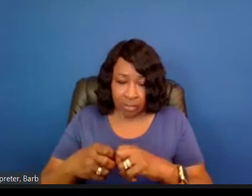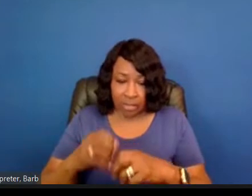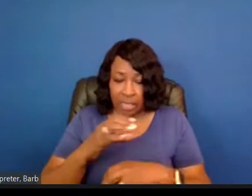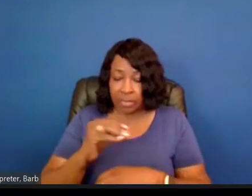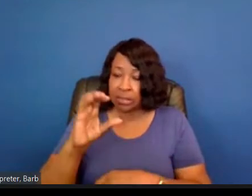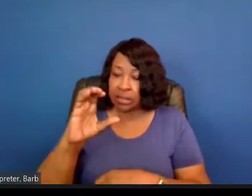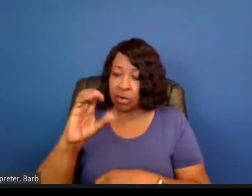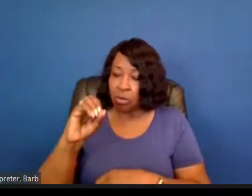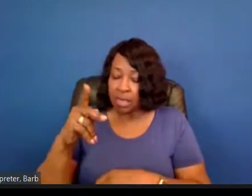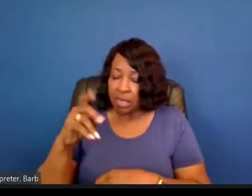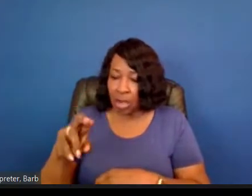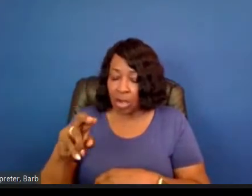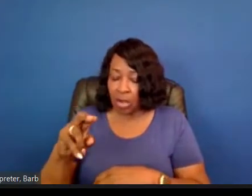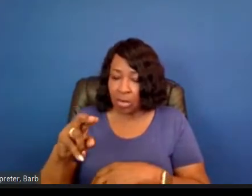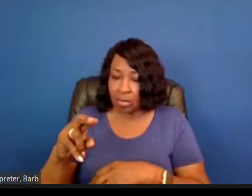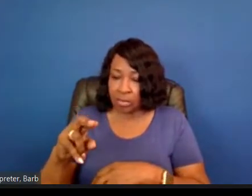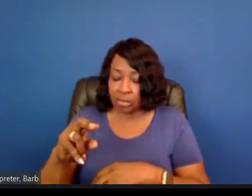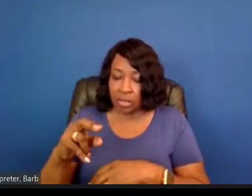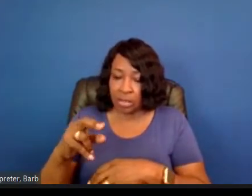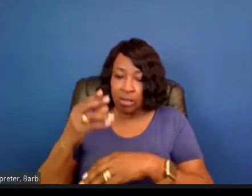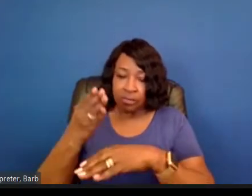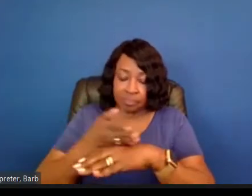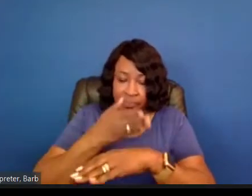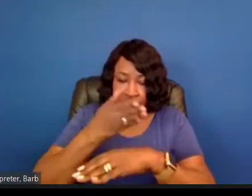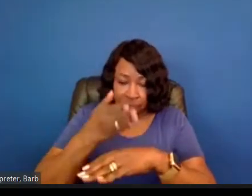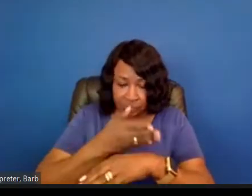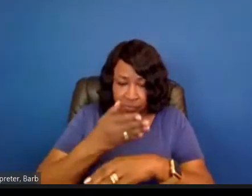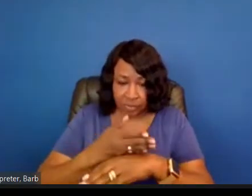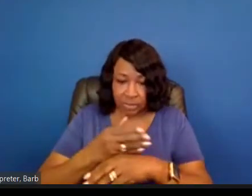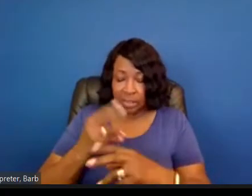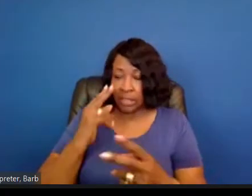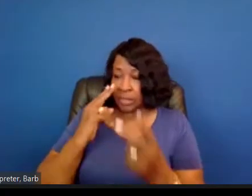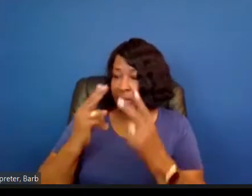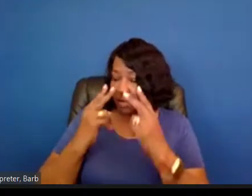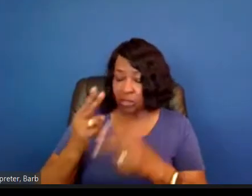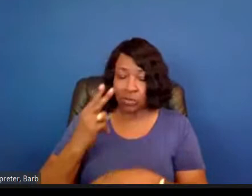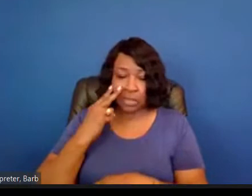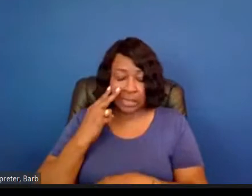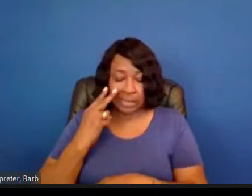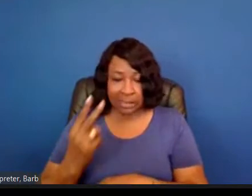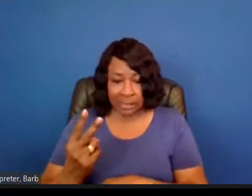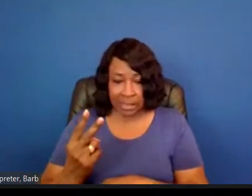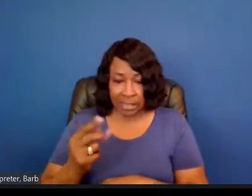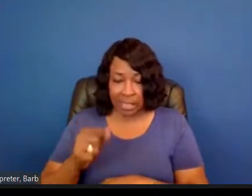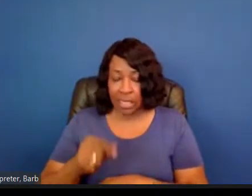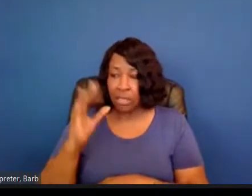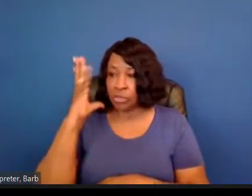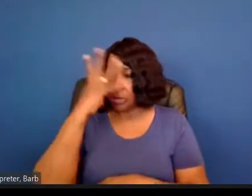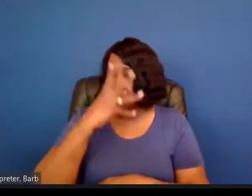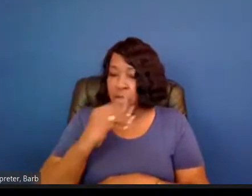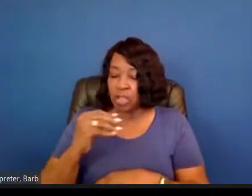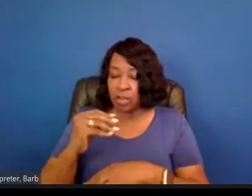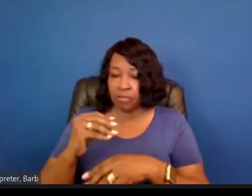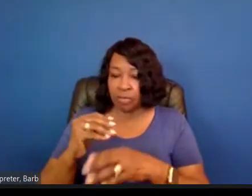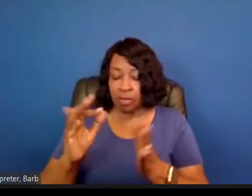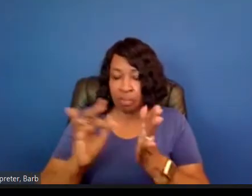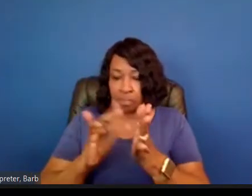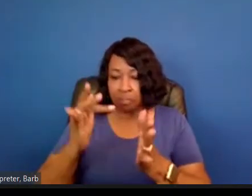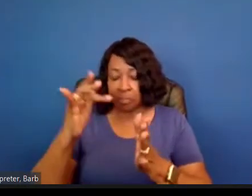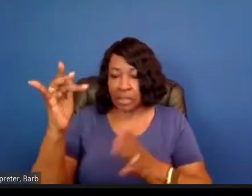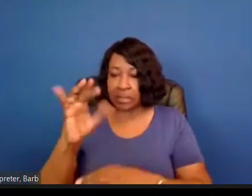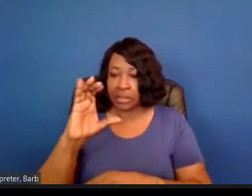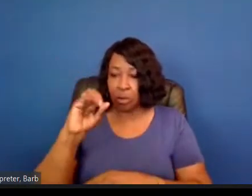copper restoration at the building, which you can visually see. It's a beautiful polished copper that's been